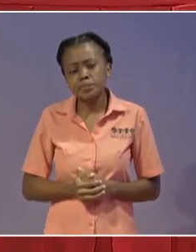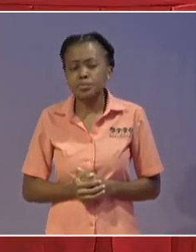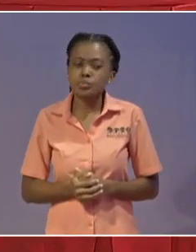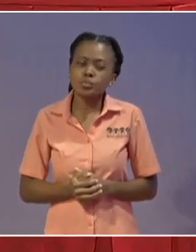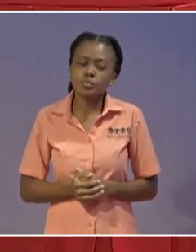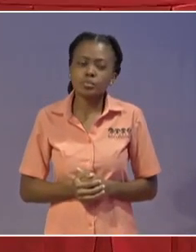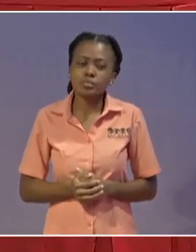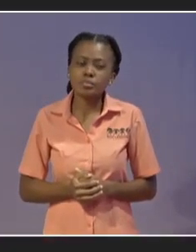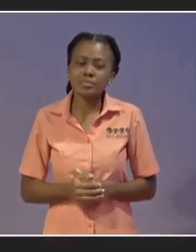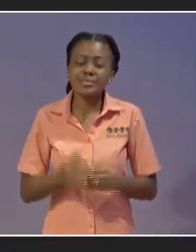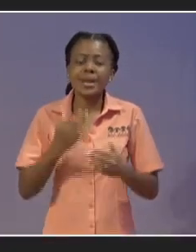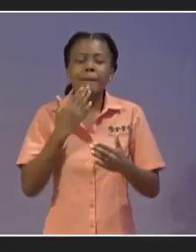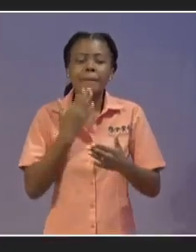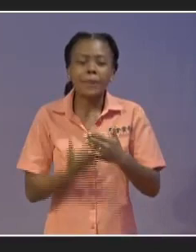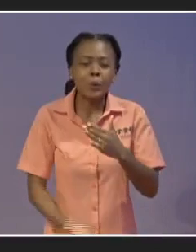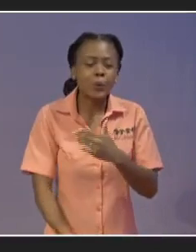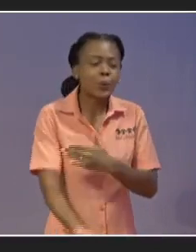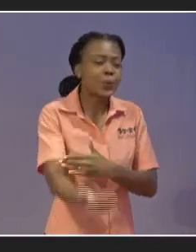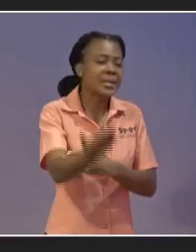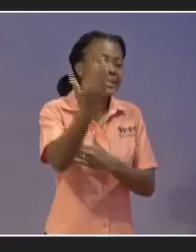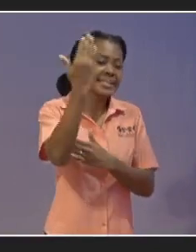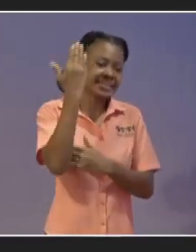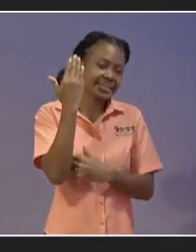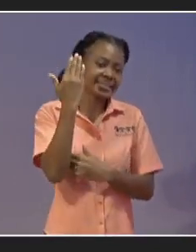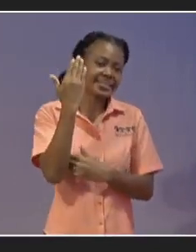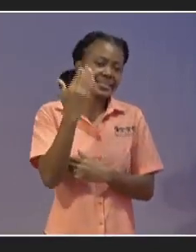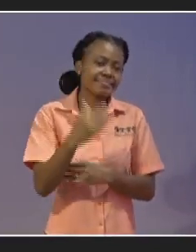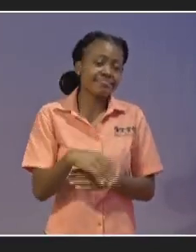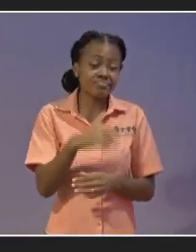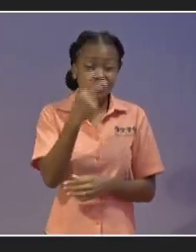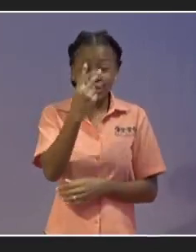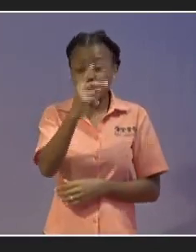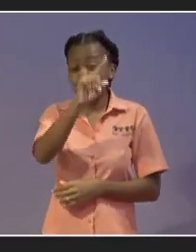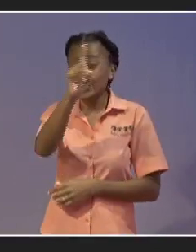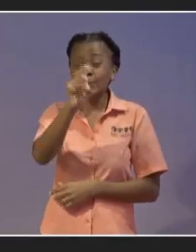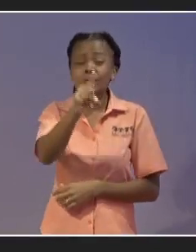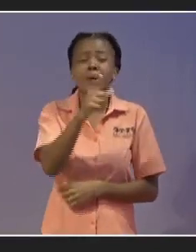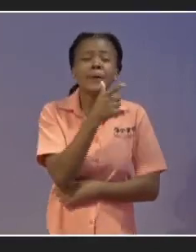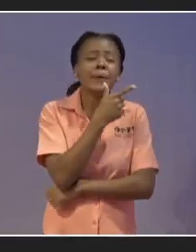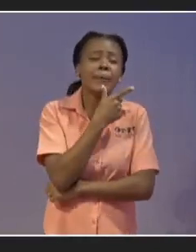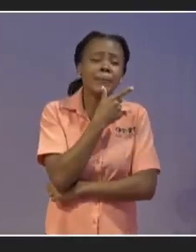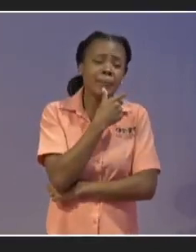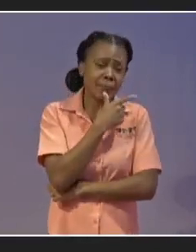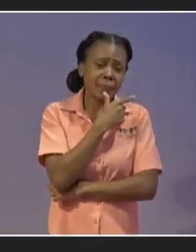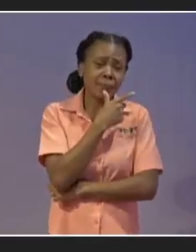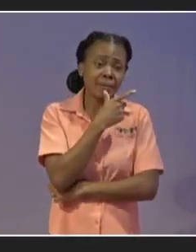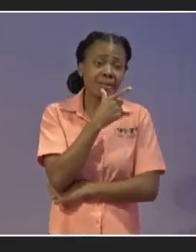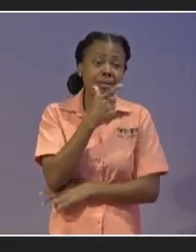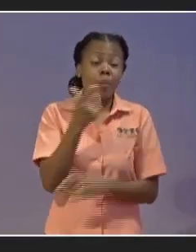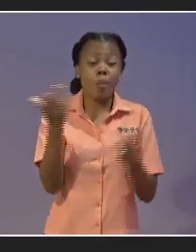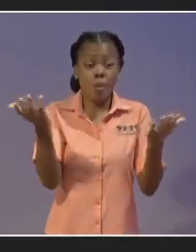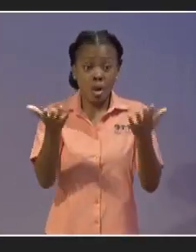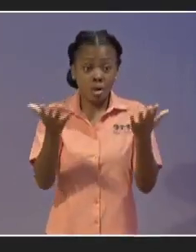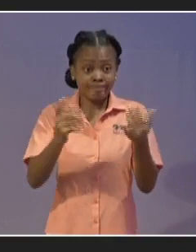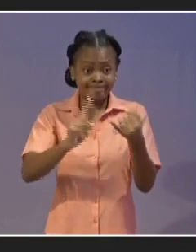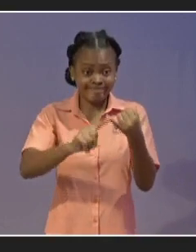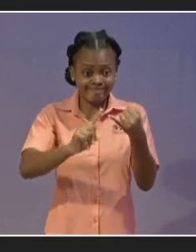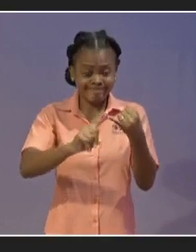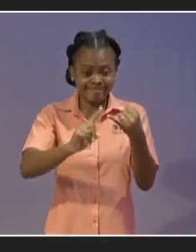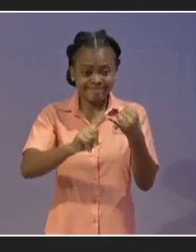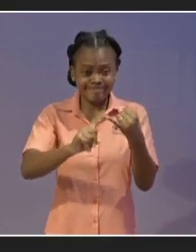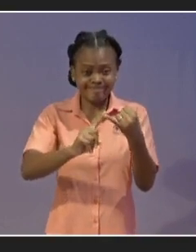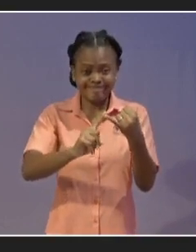Morning, Clint Chantak of Newsday here. My 2 questions are as follows. Firstly, given the data that we're seeing here now, have we